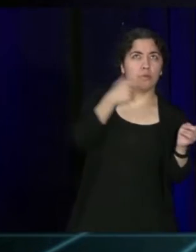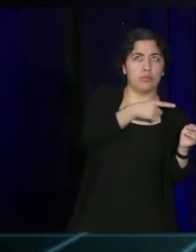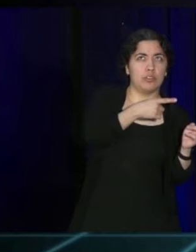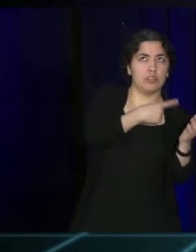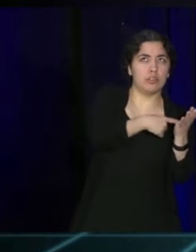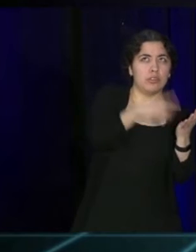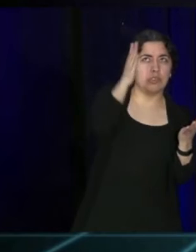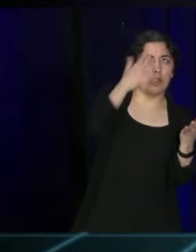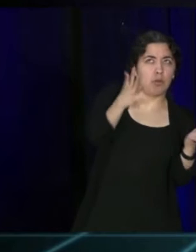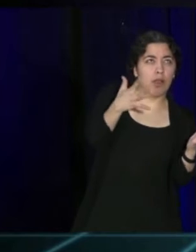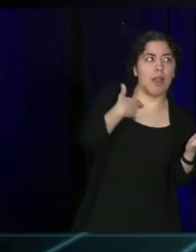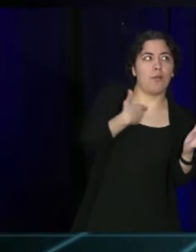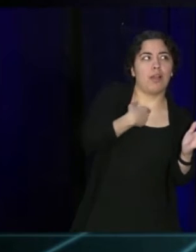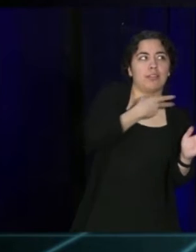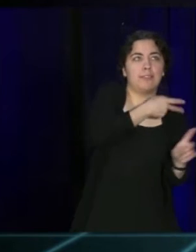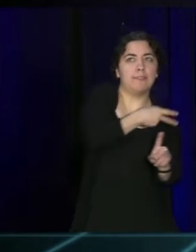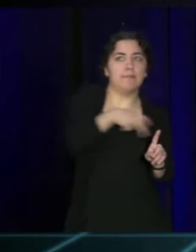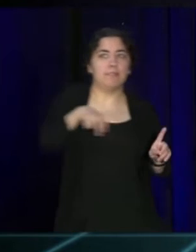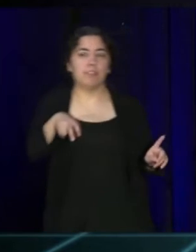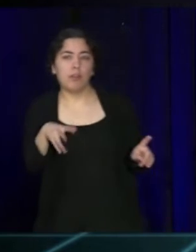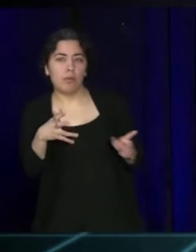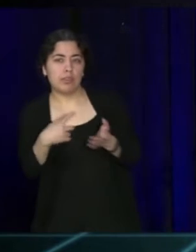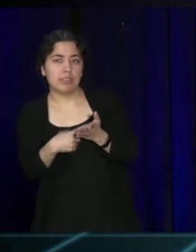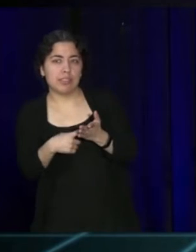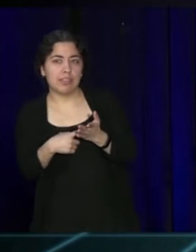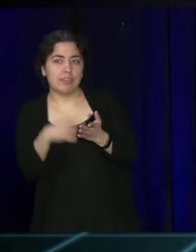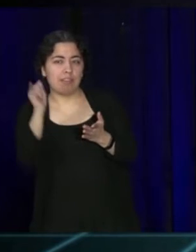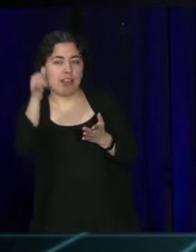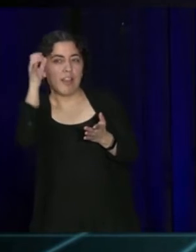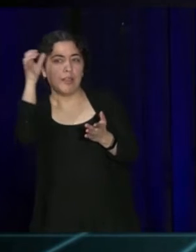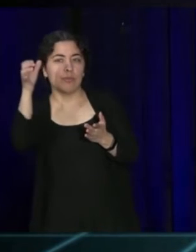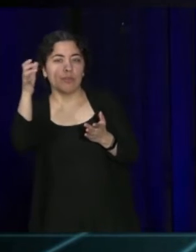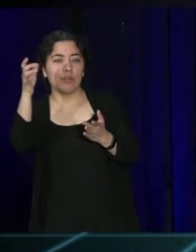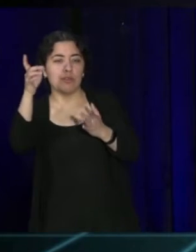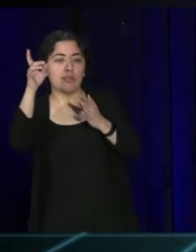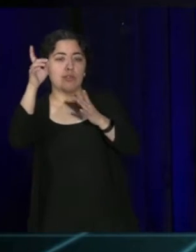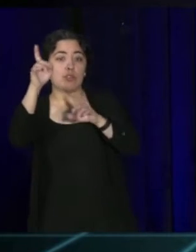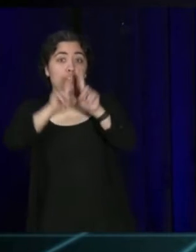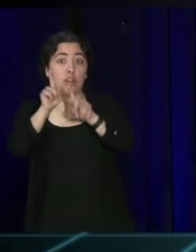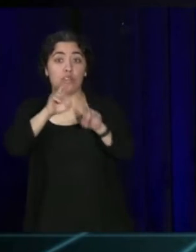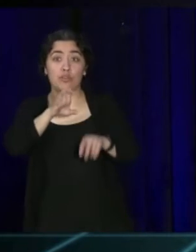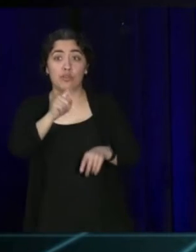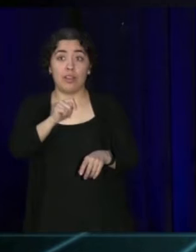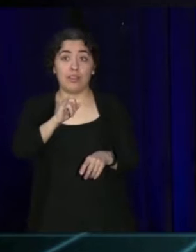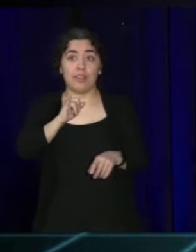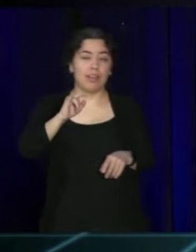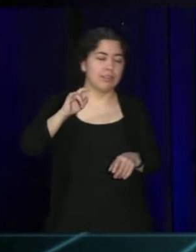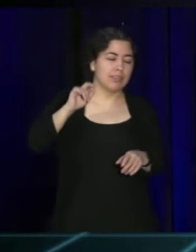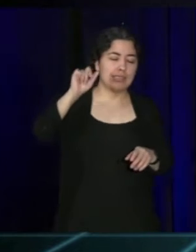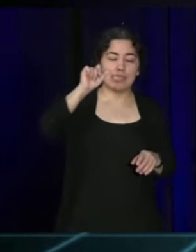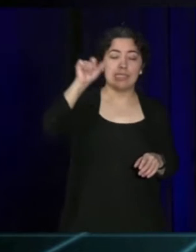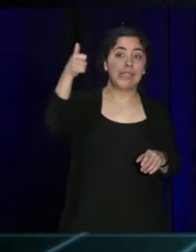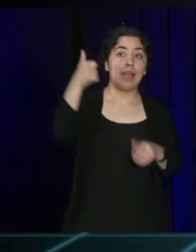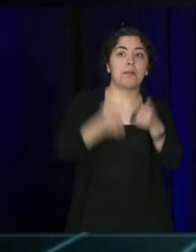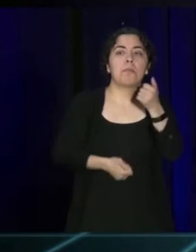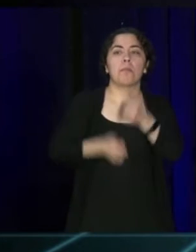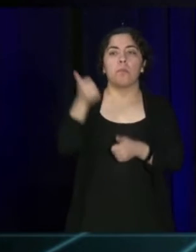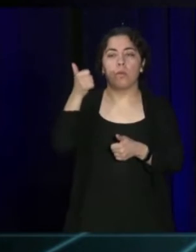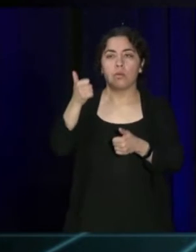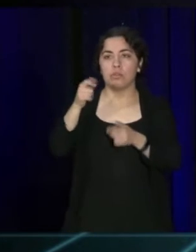sidestep into talk about the idea of stars. And like, as of today, React is the number 10 most starred project on